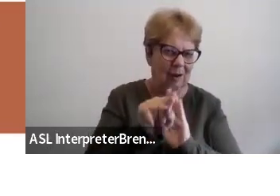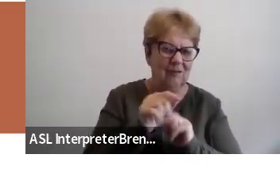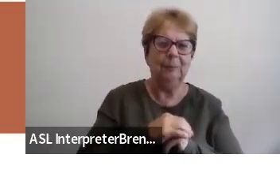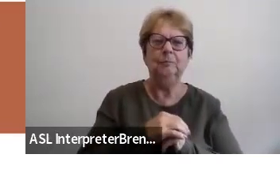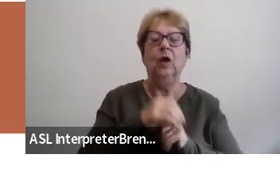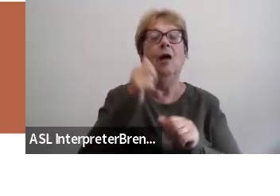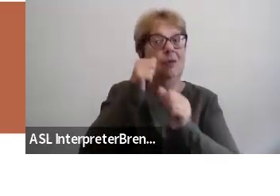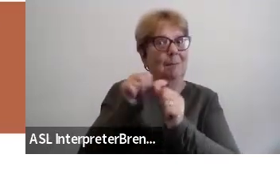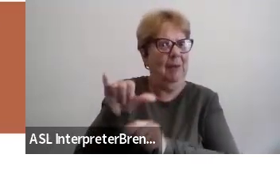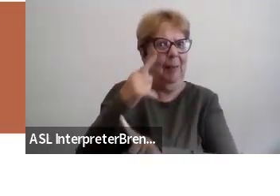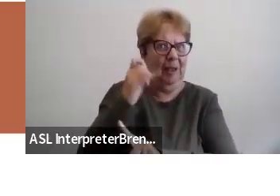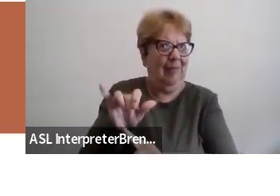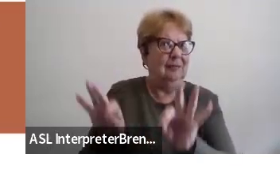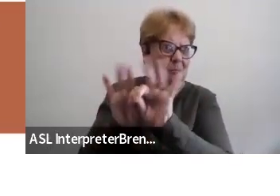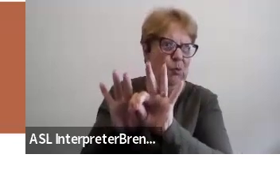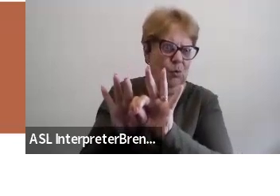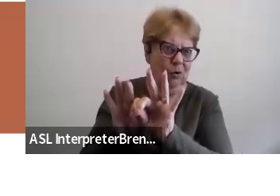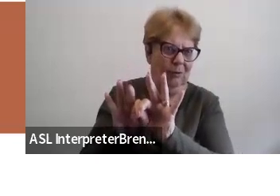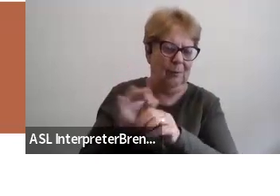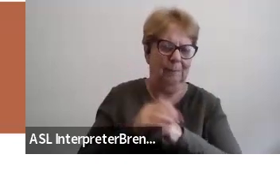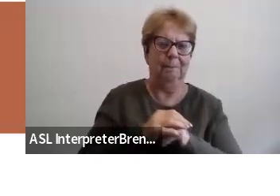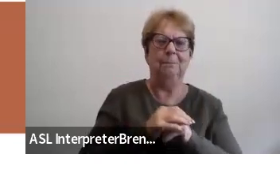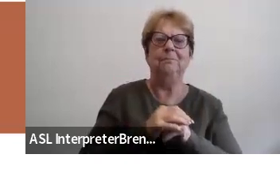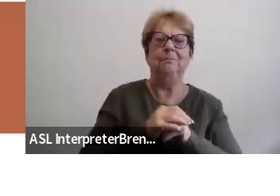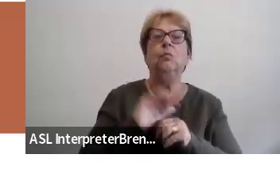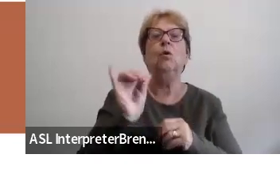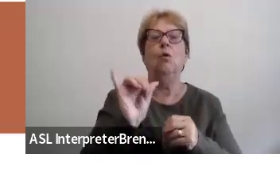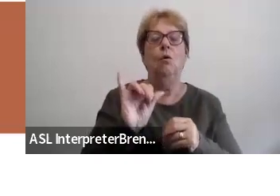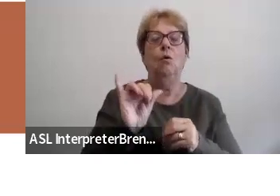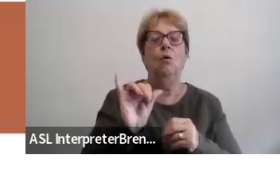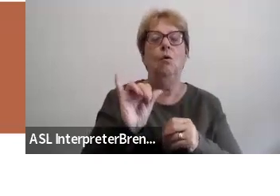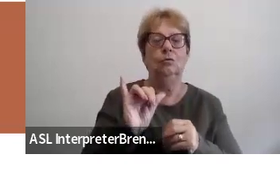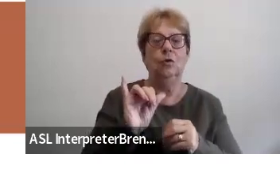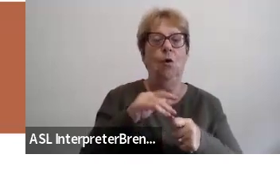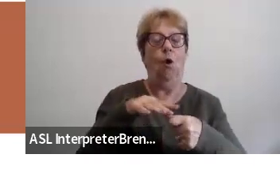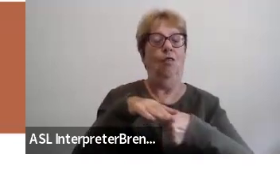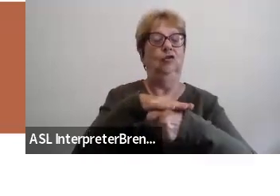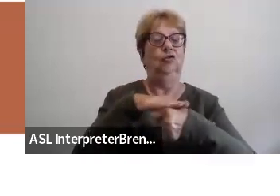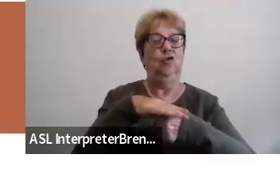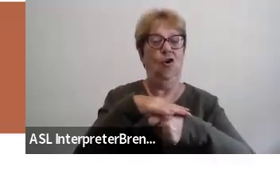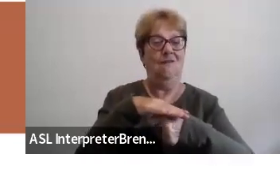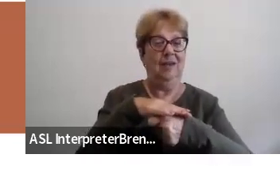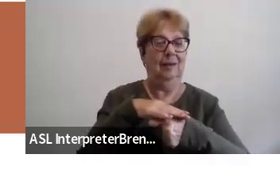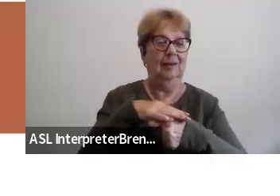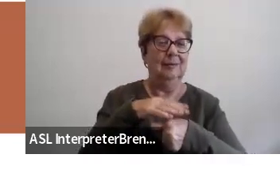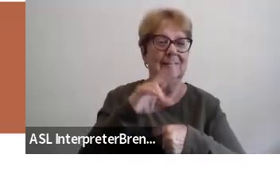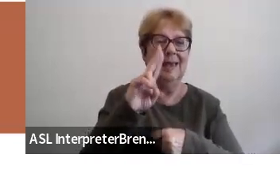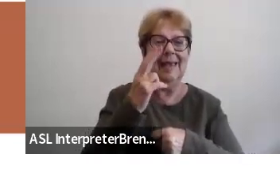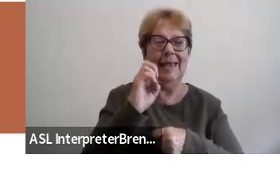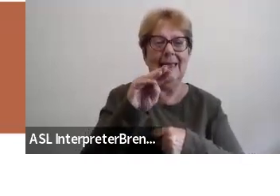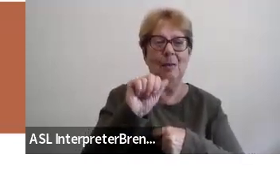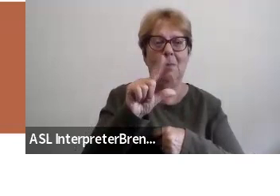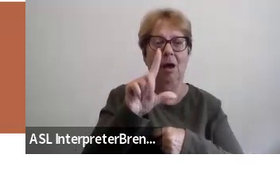that because that's going to be important coming up. Also, on the surface of the virus particle is a